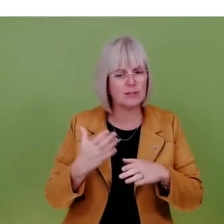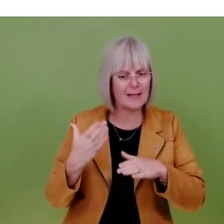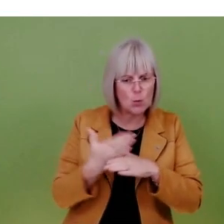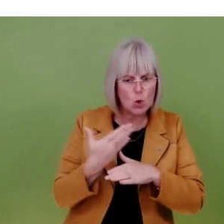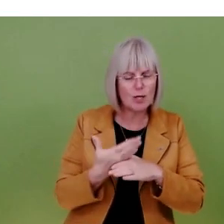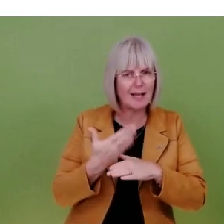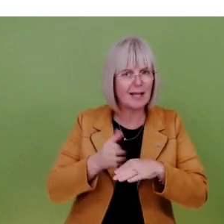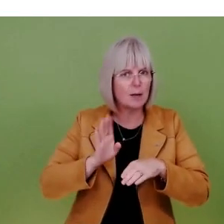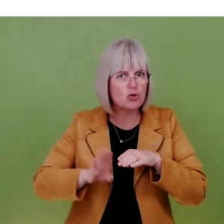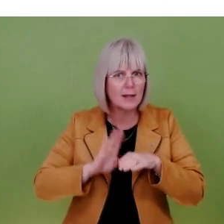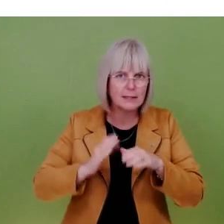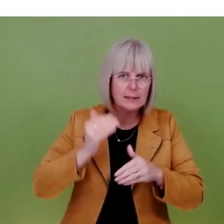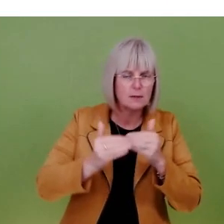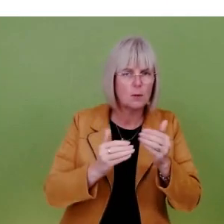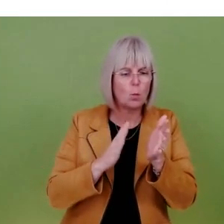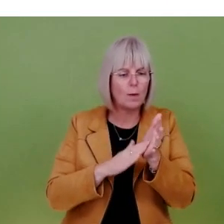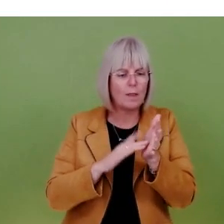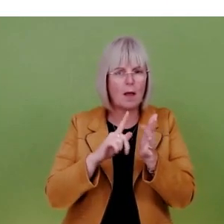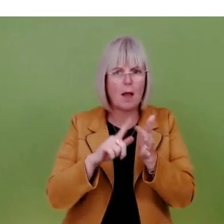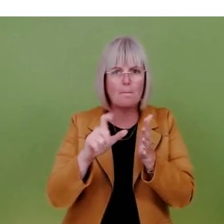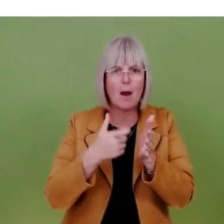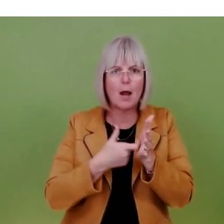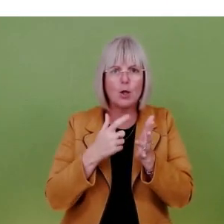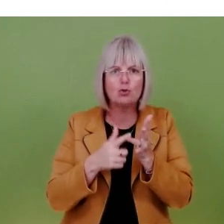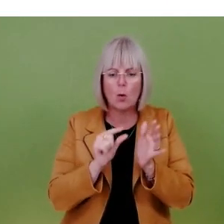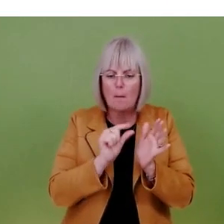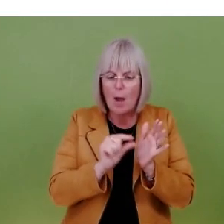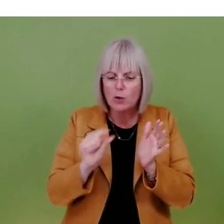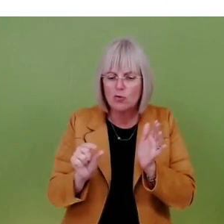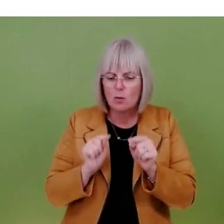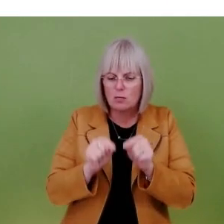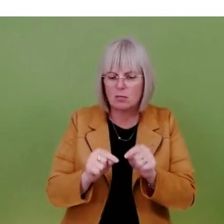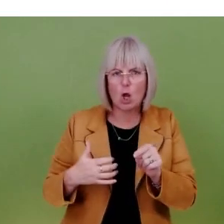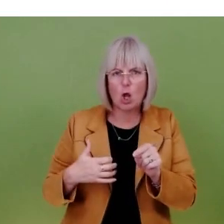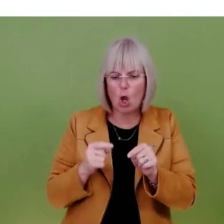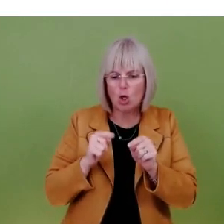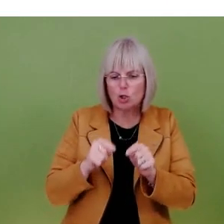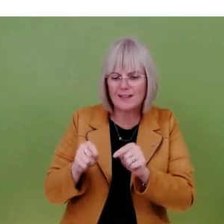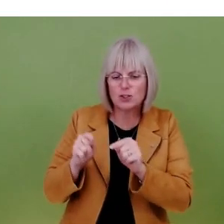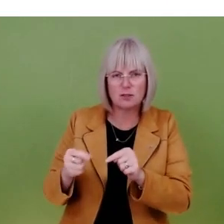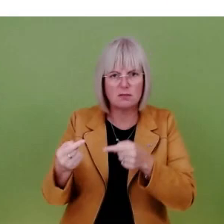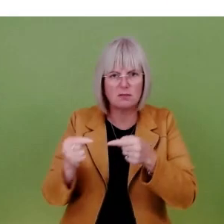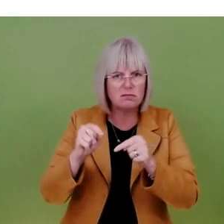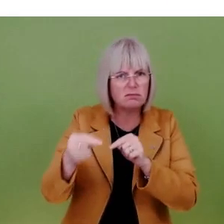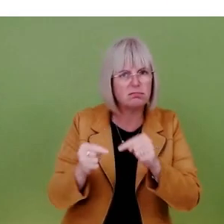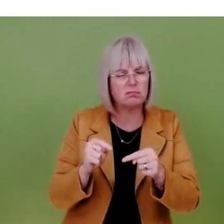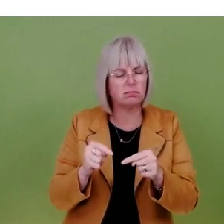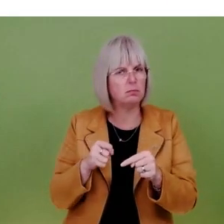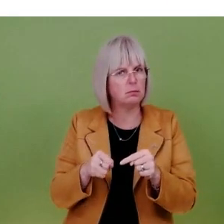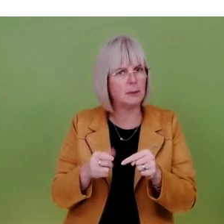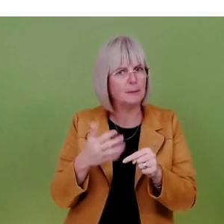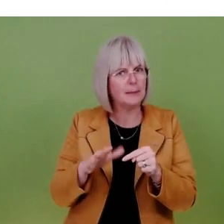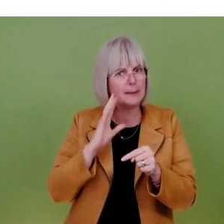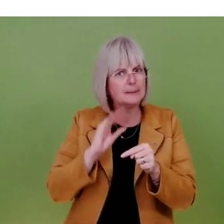concept of microaggressions, which we've had some attention in the Slido, which we might come back to a bit later, but also I guess that great innovative work,